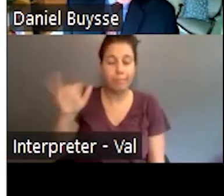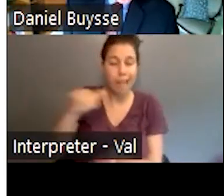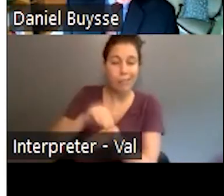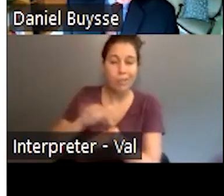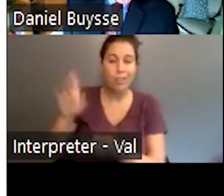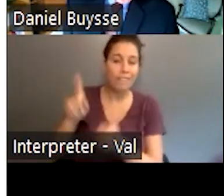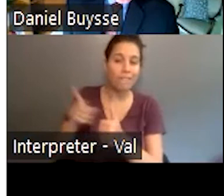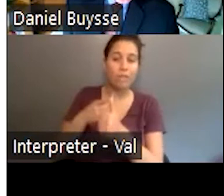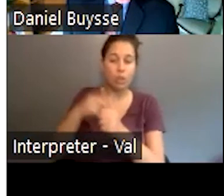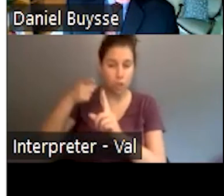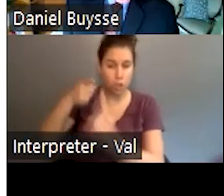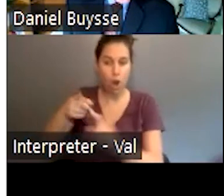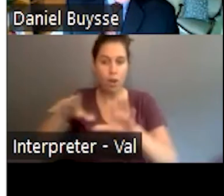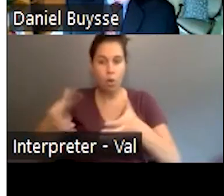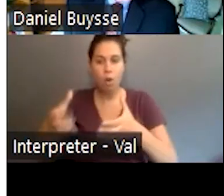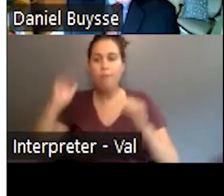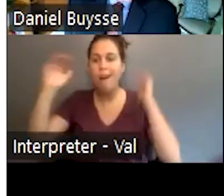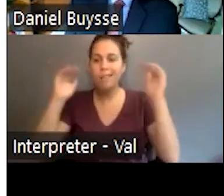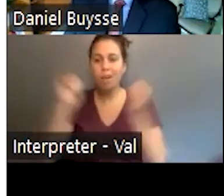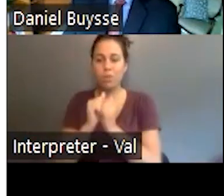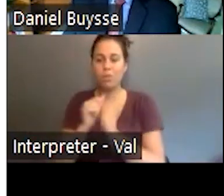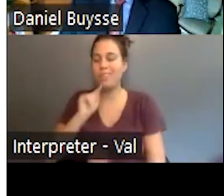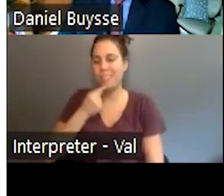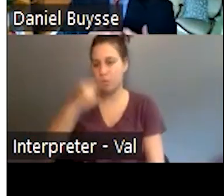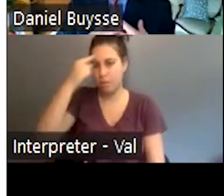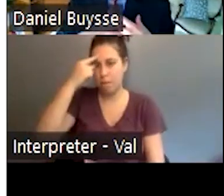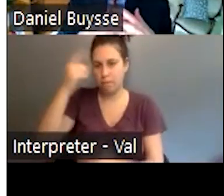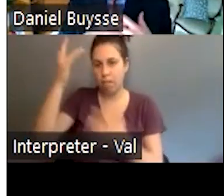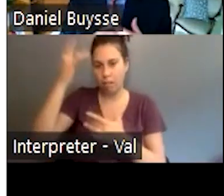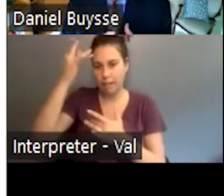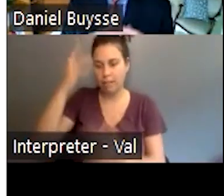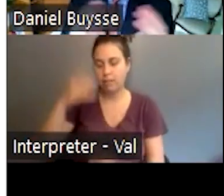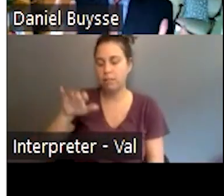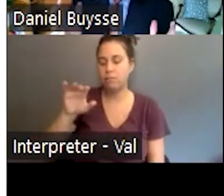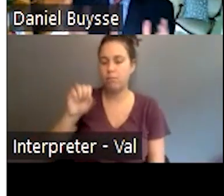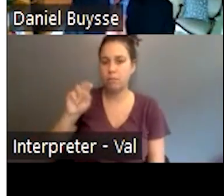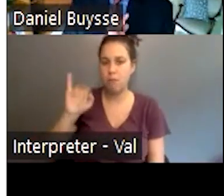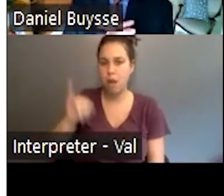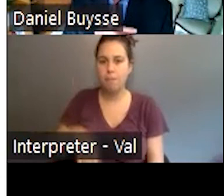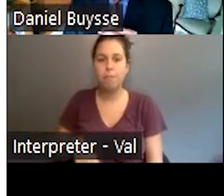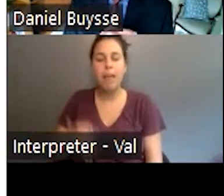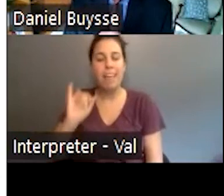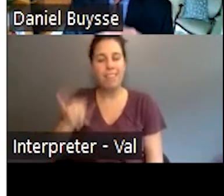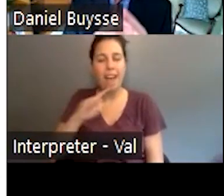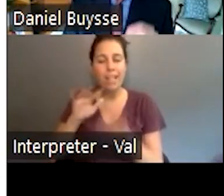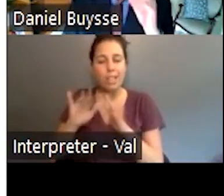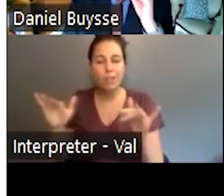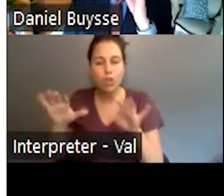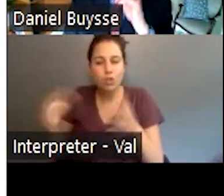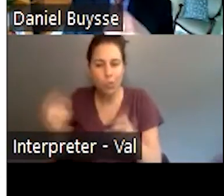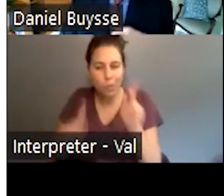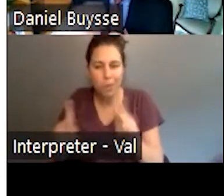target for it was adults with serious mental illness, which again was a diverse set of people with